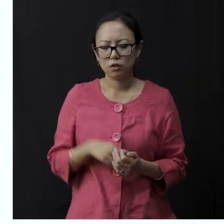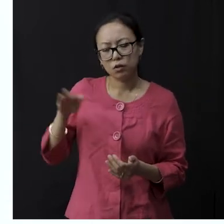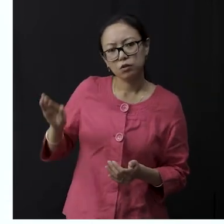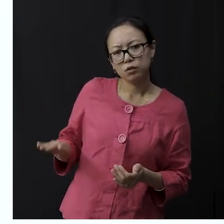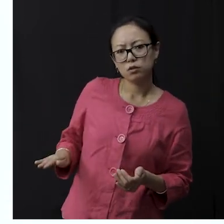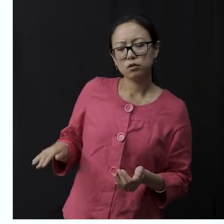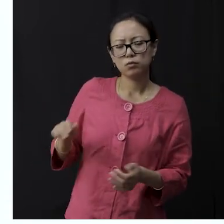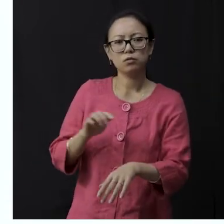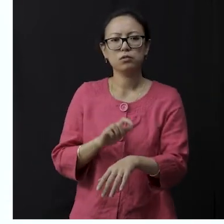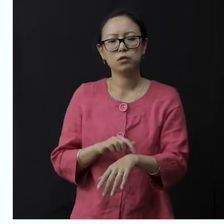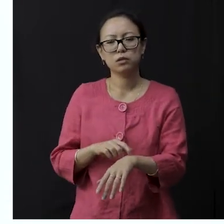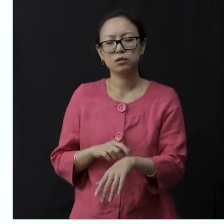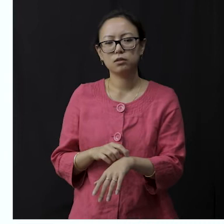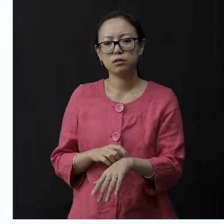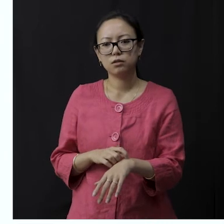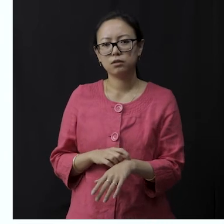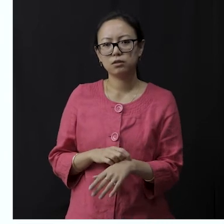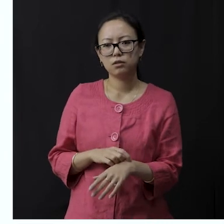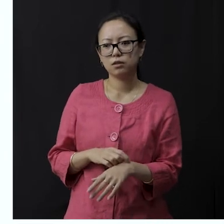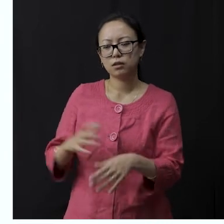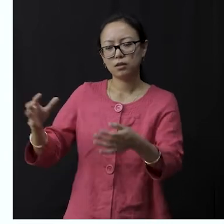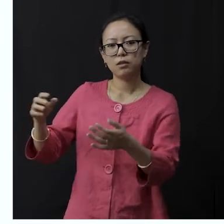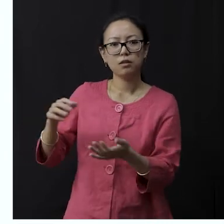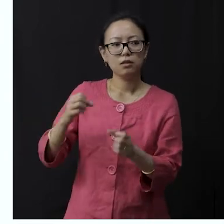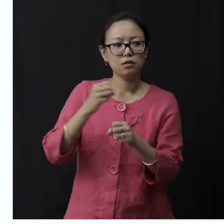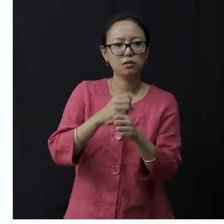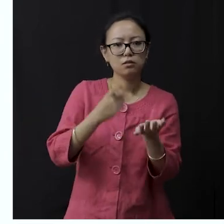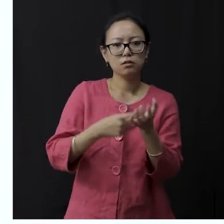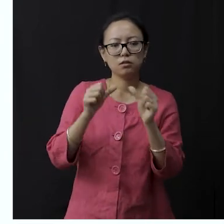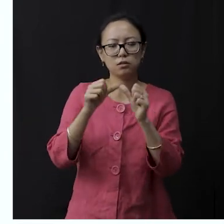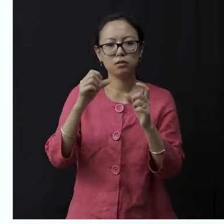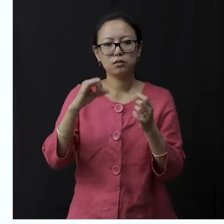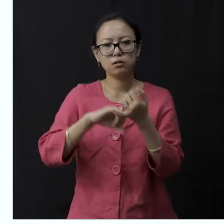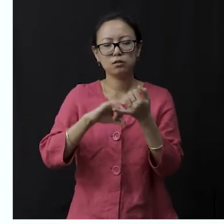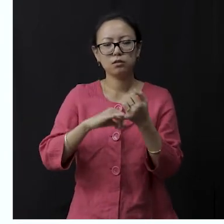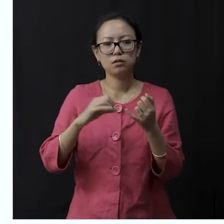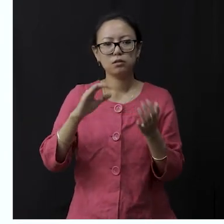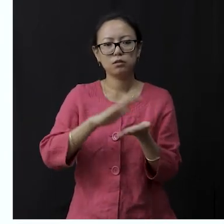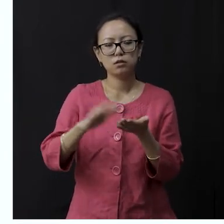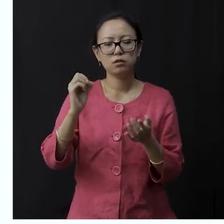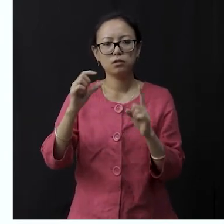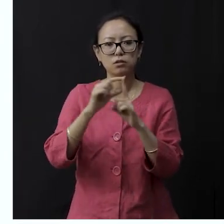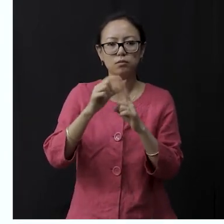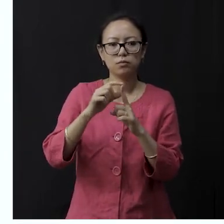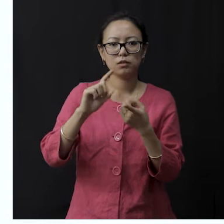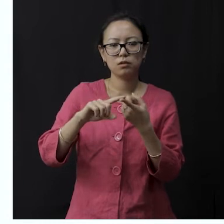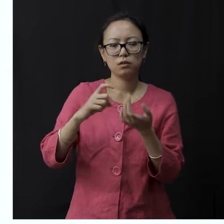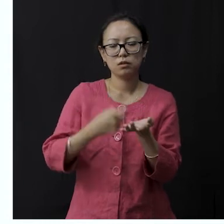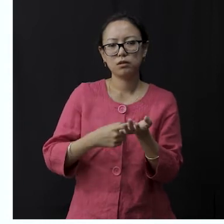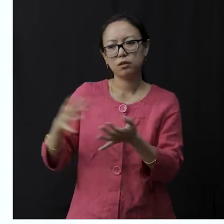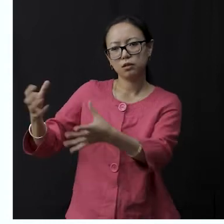to catch the grasshopper, right? And we like to play with it. So that is it. I hope you all have seen it. Now